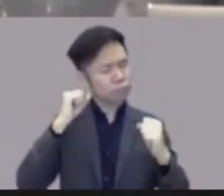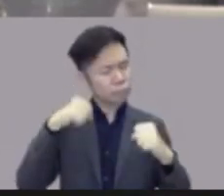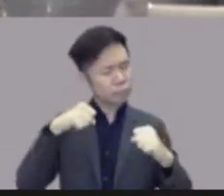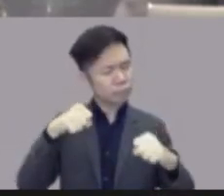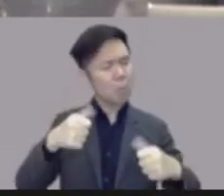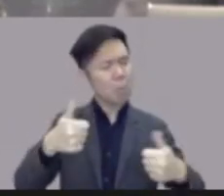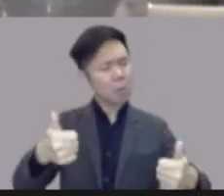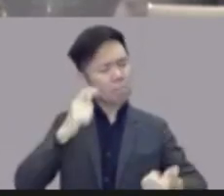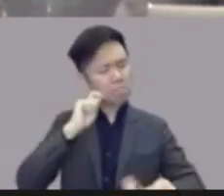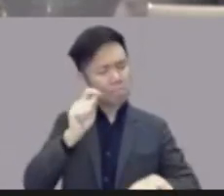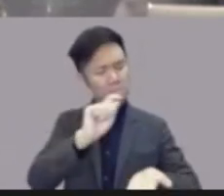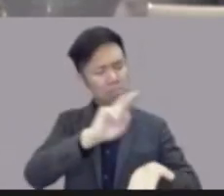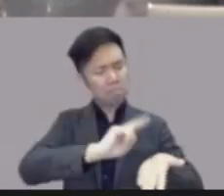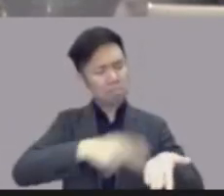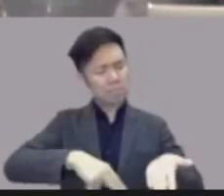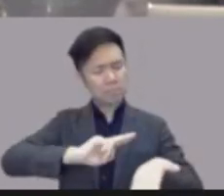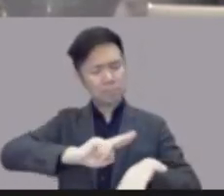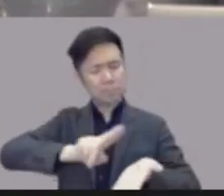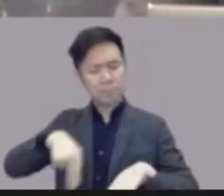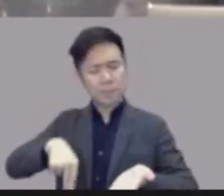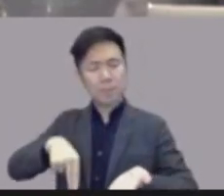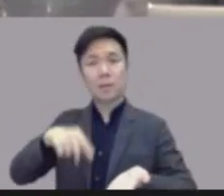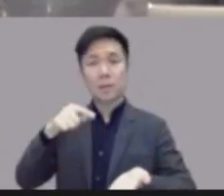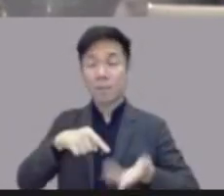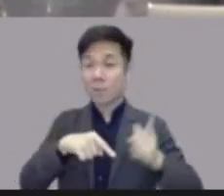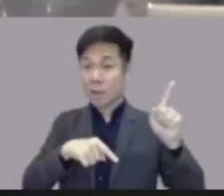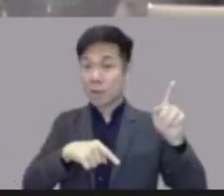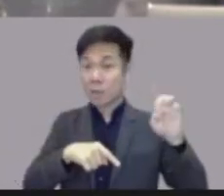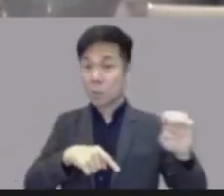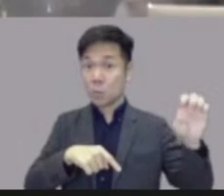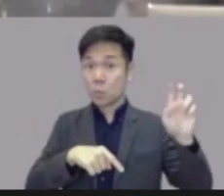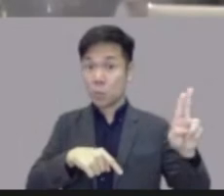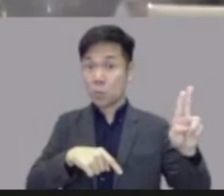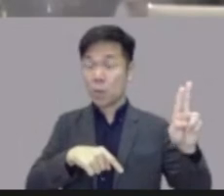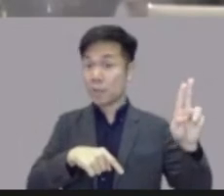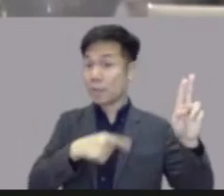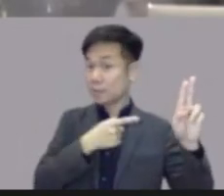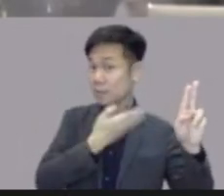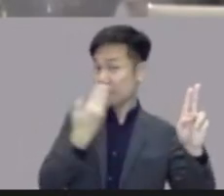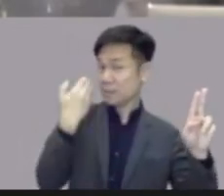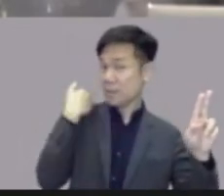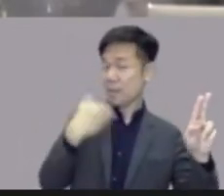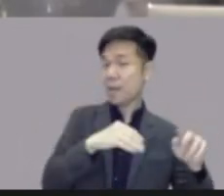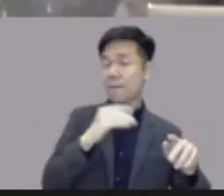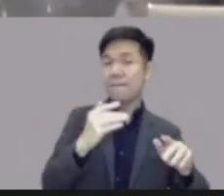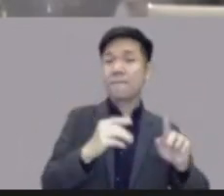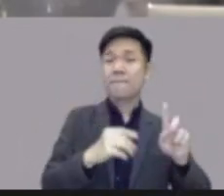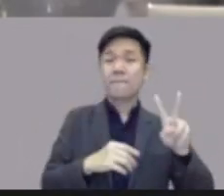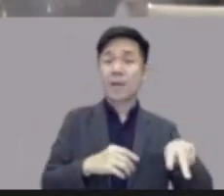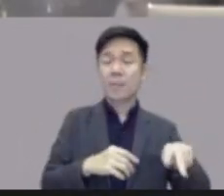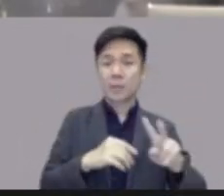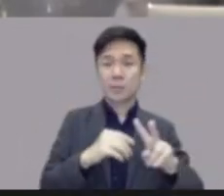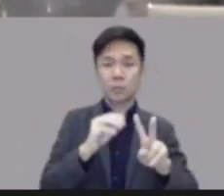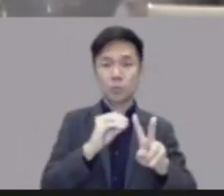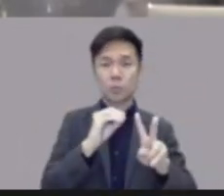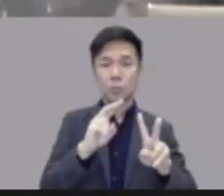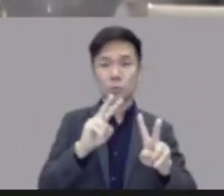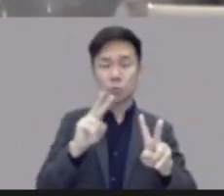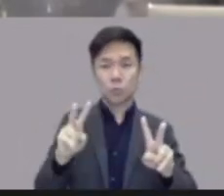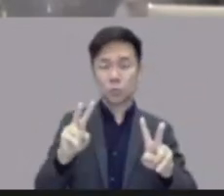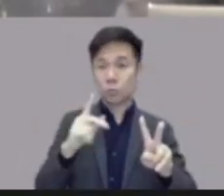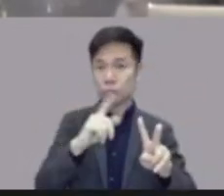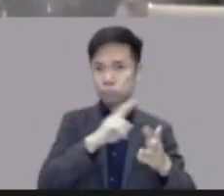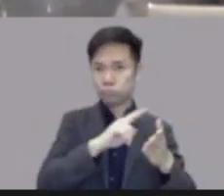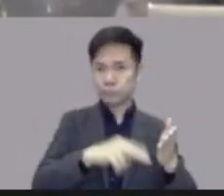on the EU resolution on NBS during the union 5 in February 2022 15